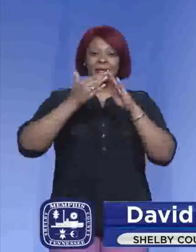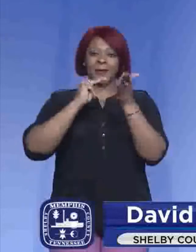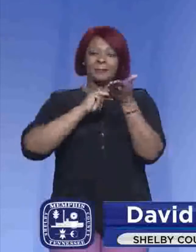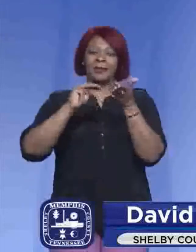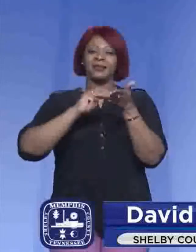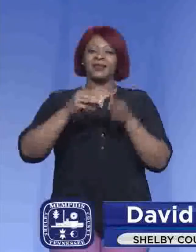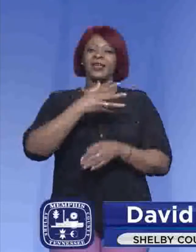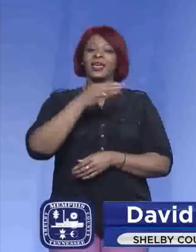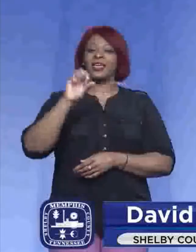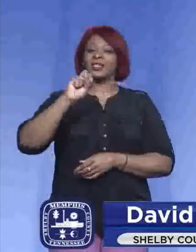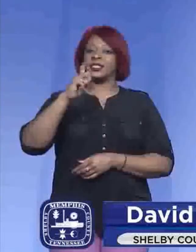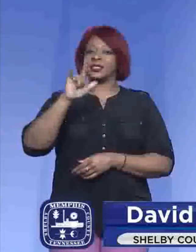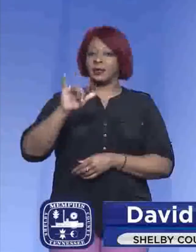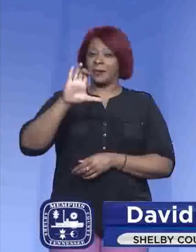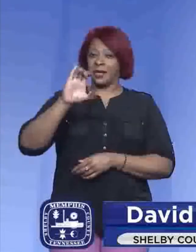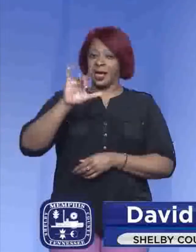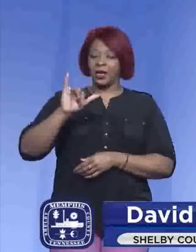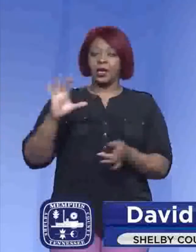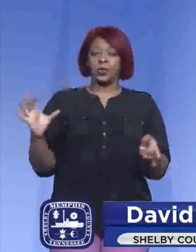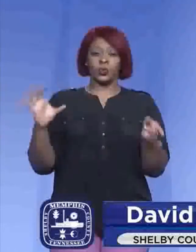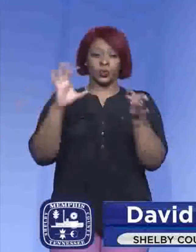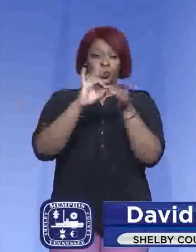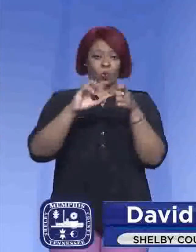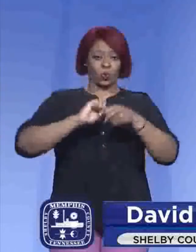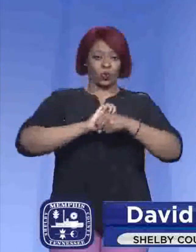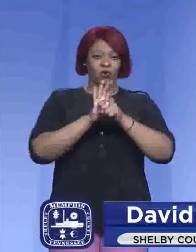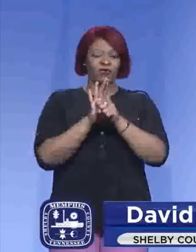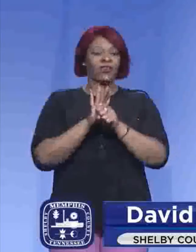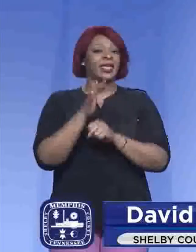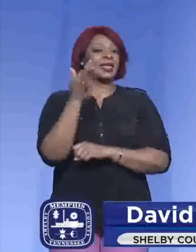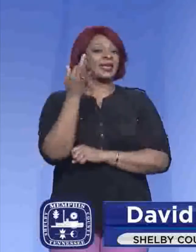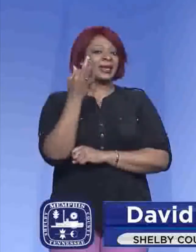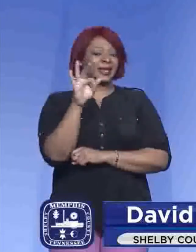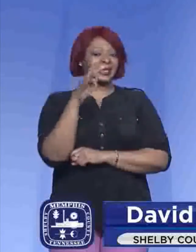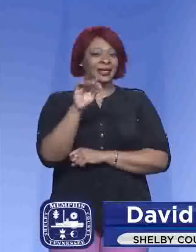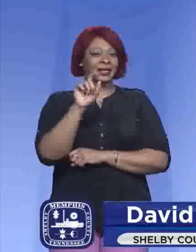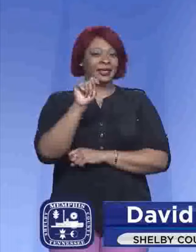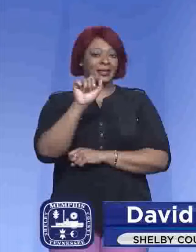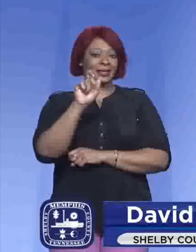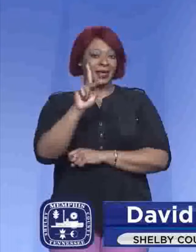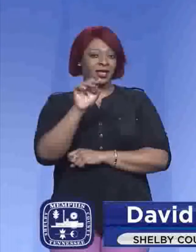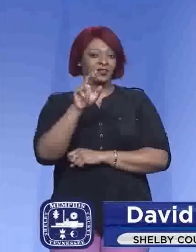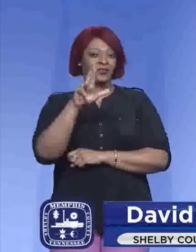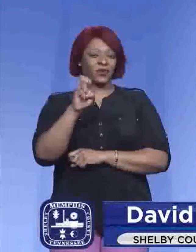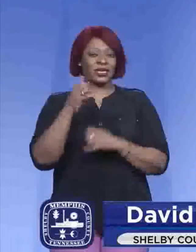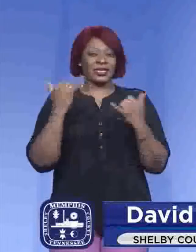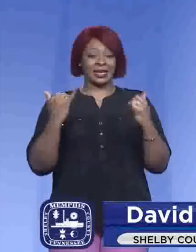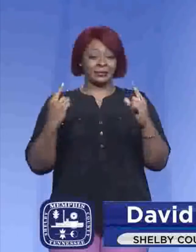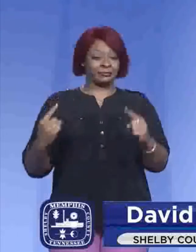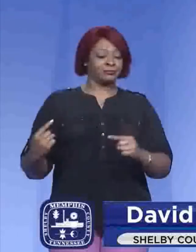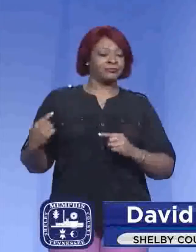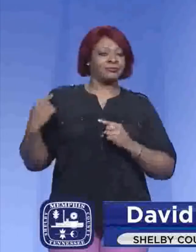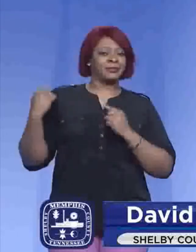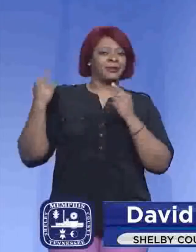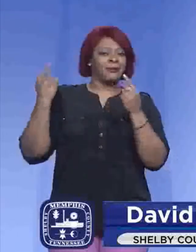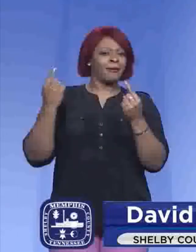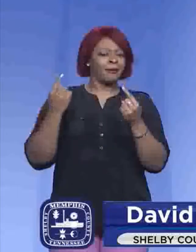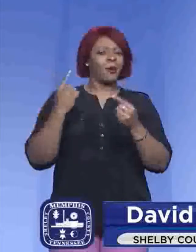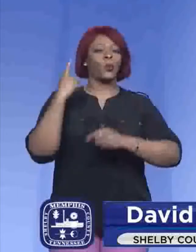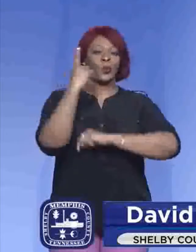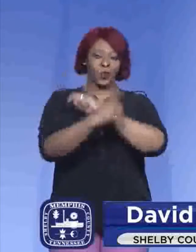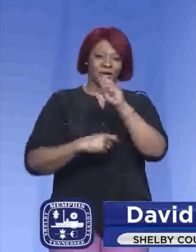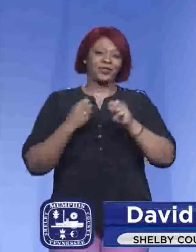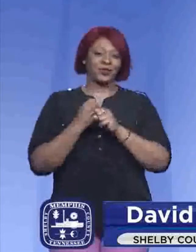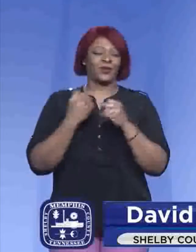Memphis and Shelby County Joint COVID-19 Task Force. We have now been at this for almost 1